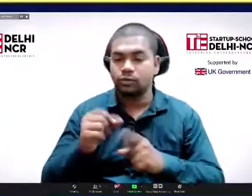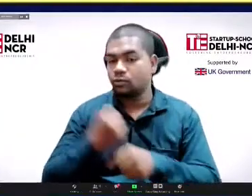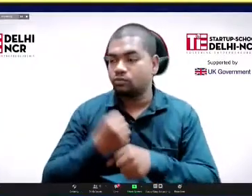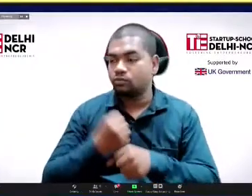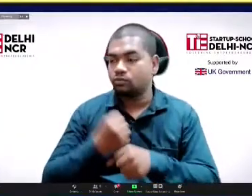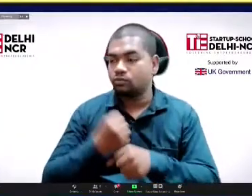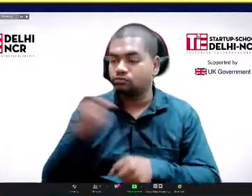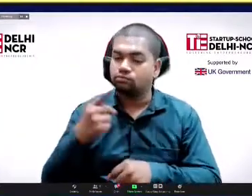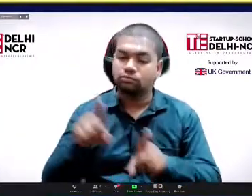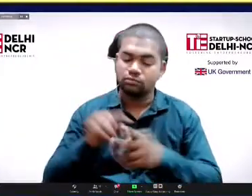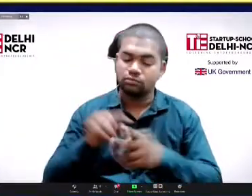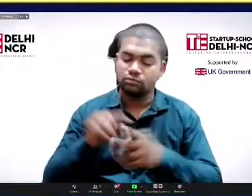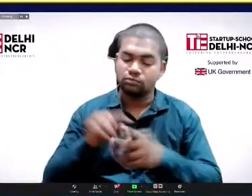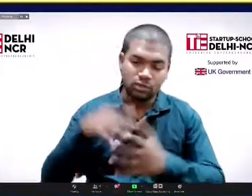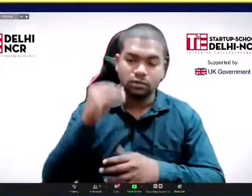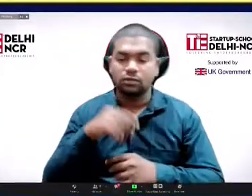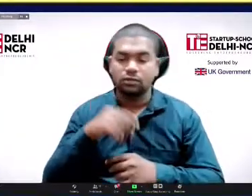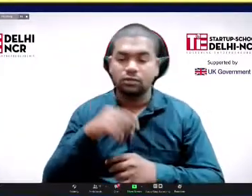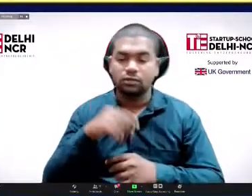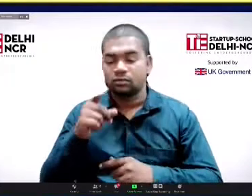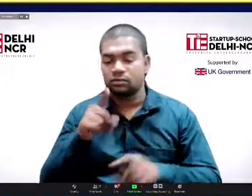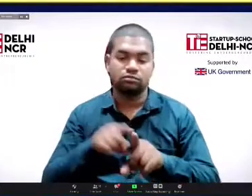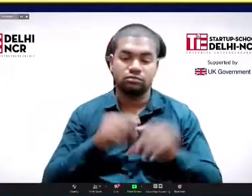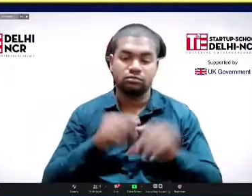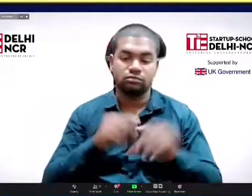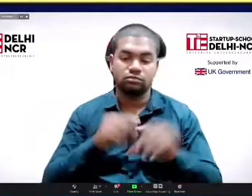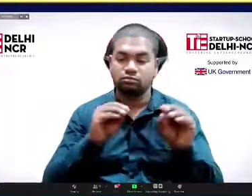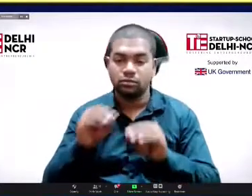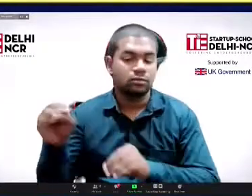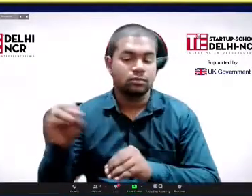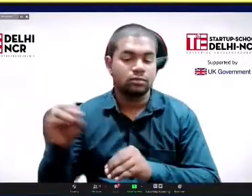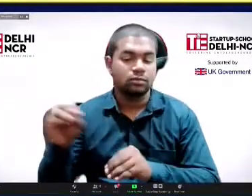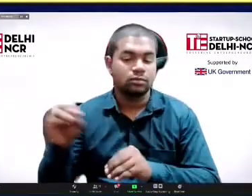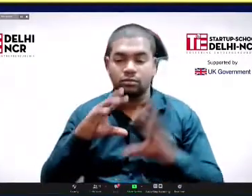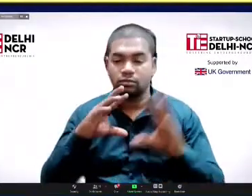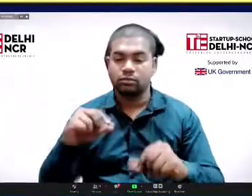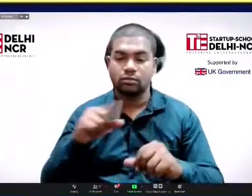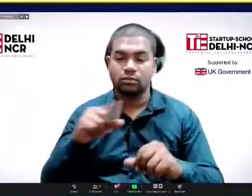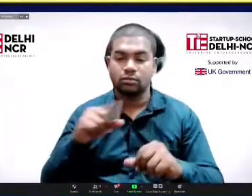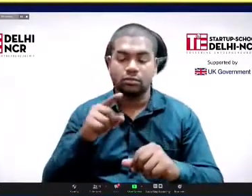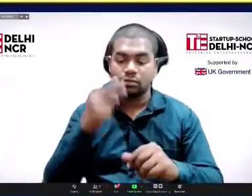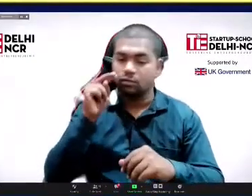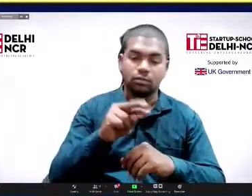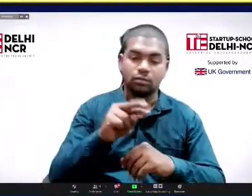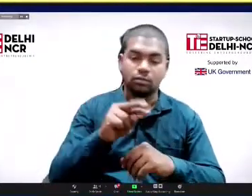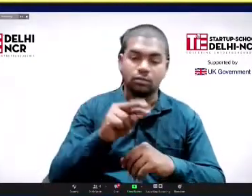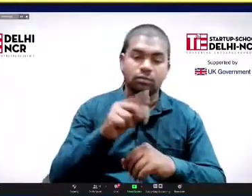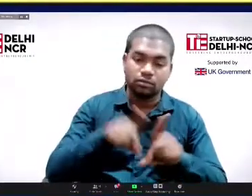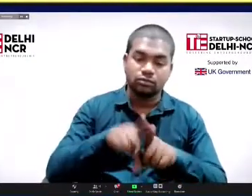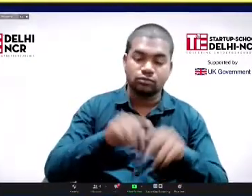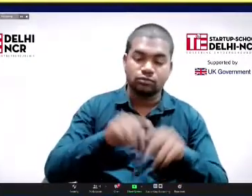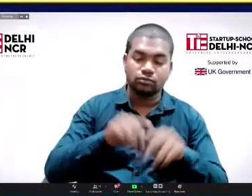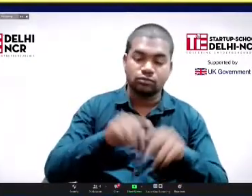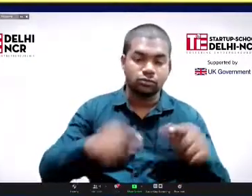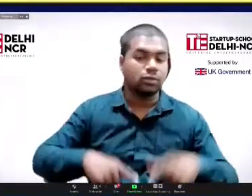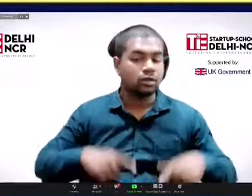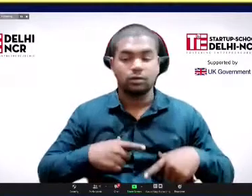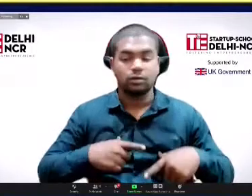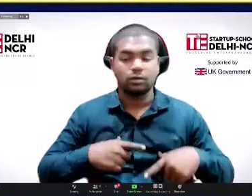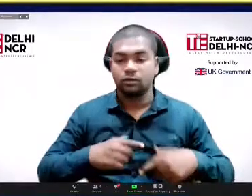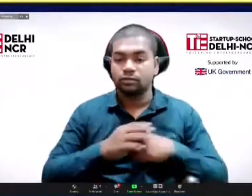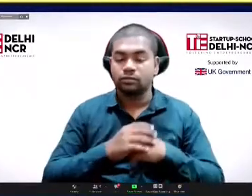which is in learning, in healing. And so we made a brand around the vision of being inspired by life, by people, by